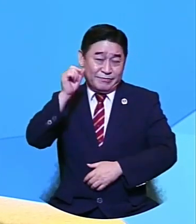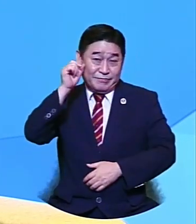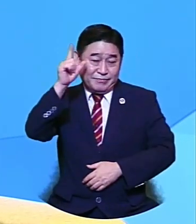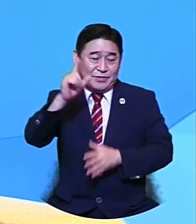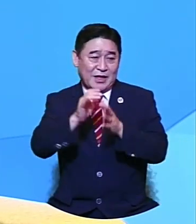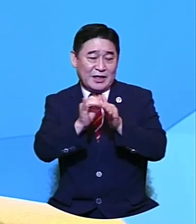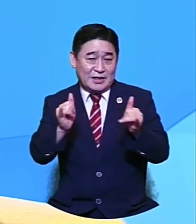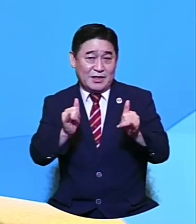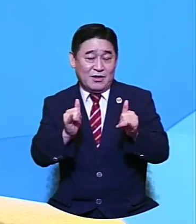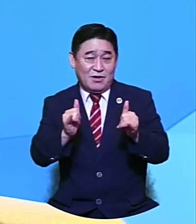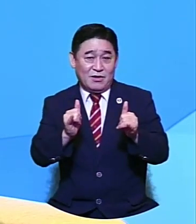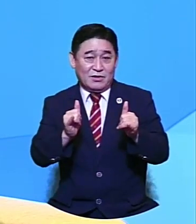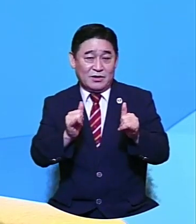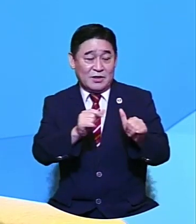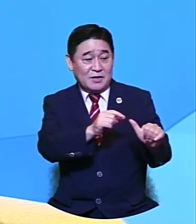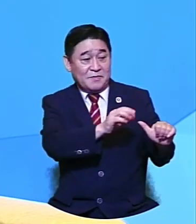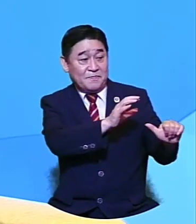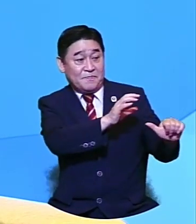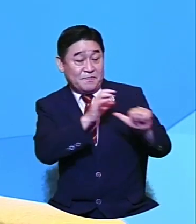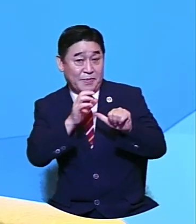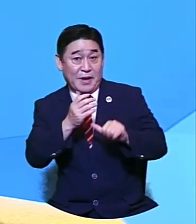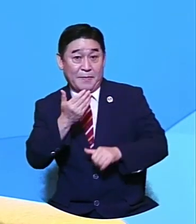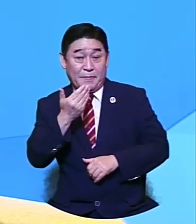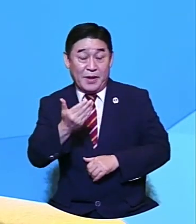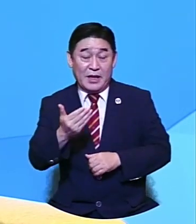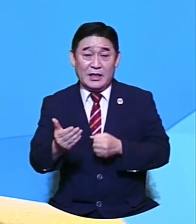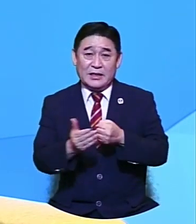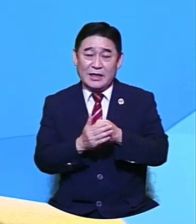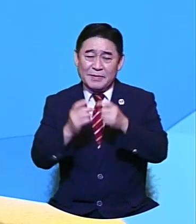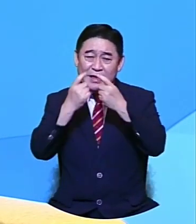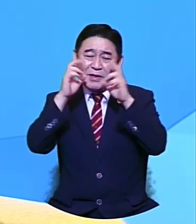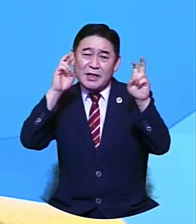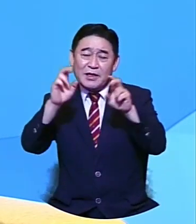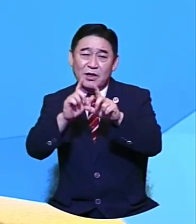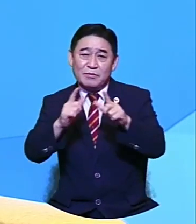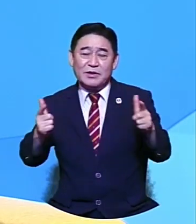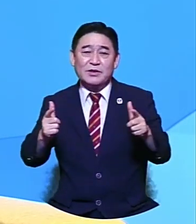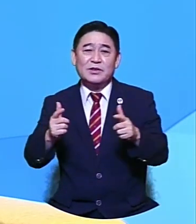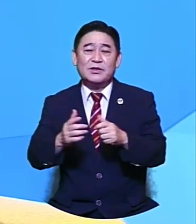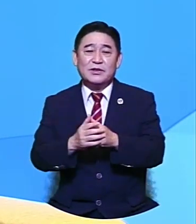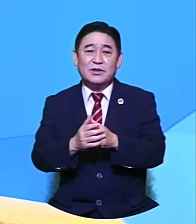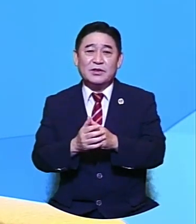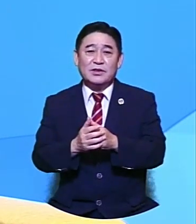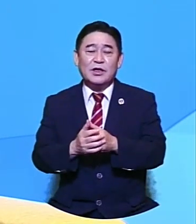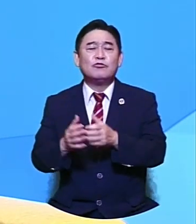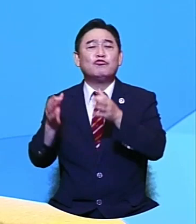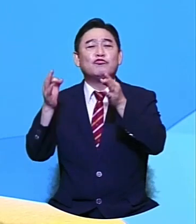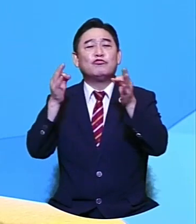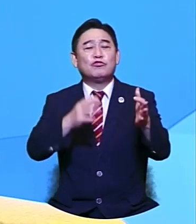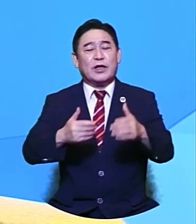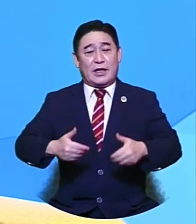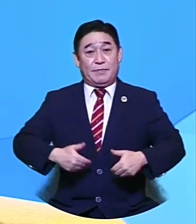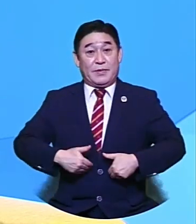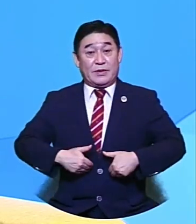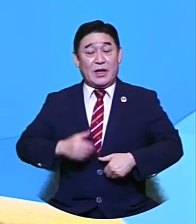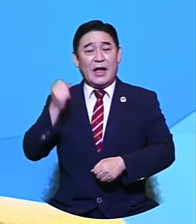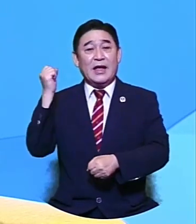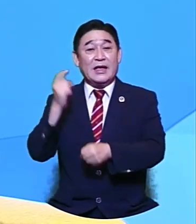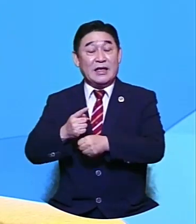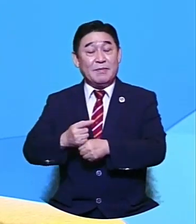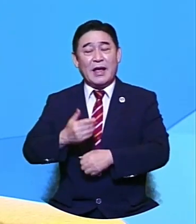they already recognize it, but also at the same time we have to persuade them. We have to